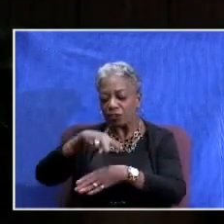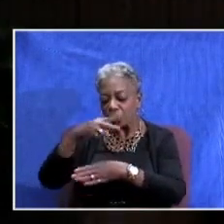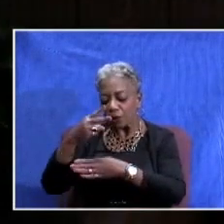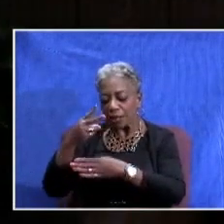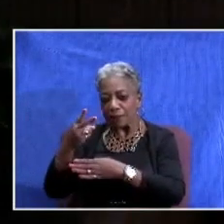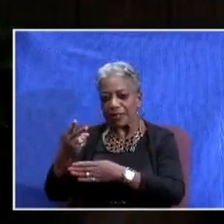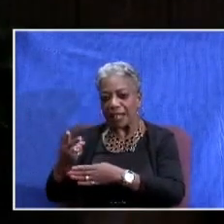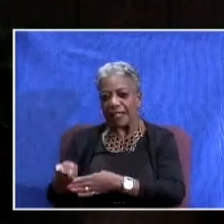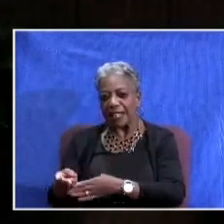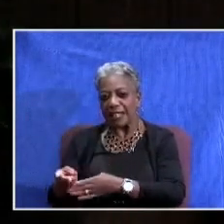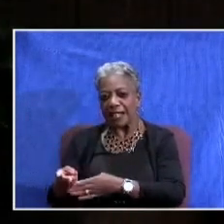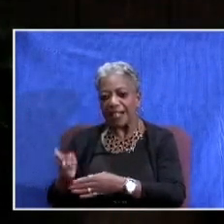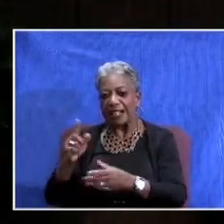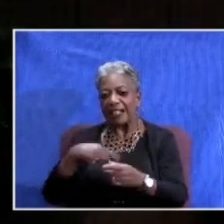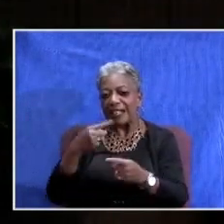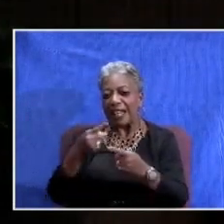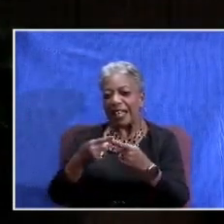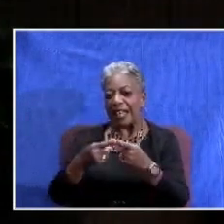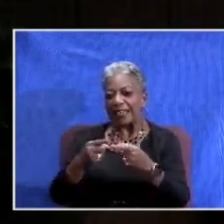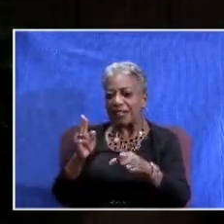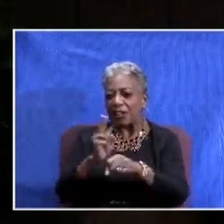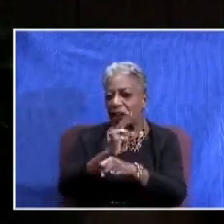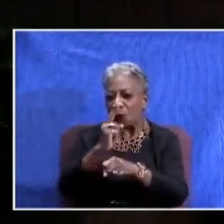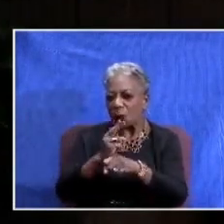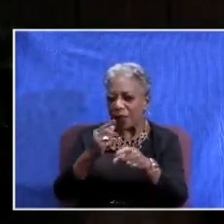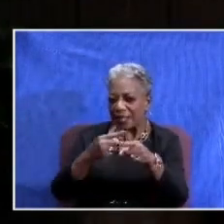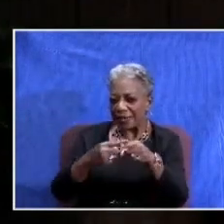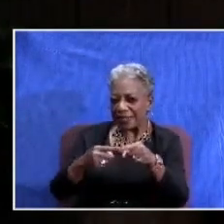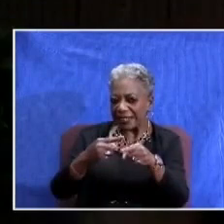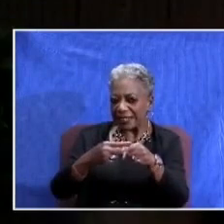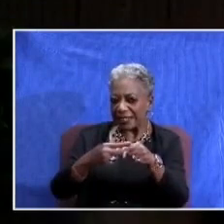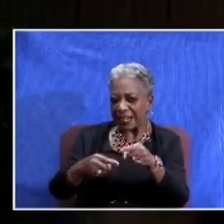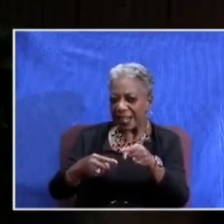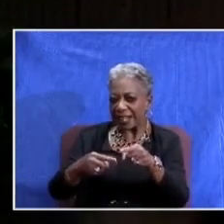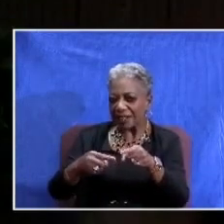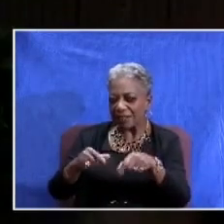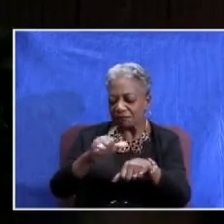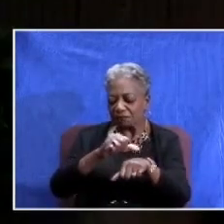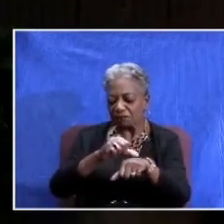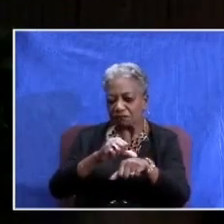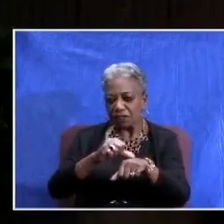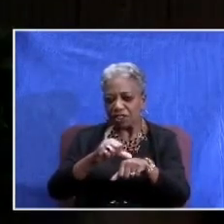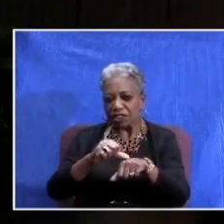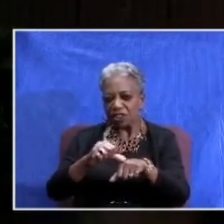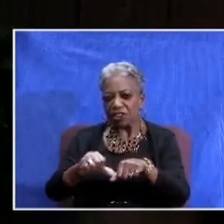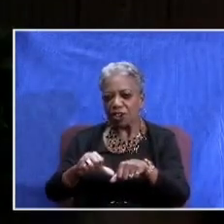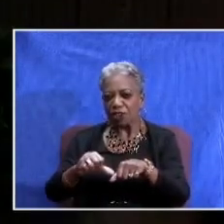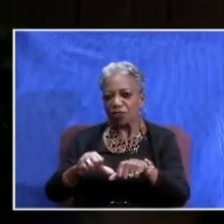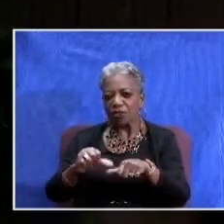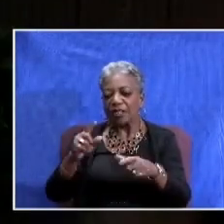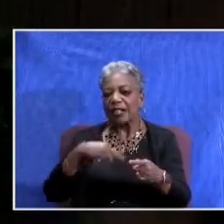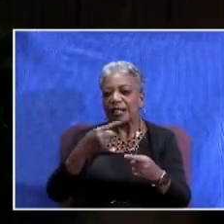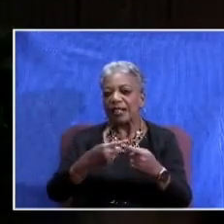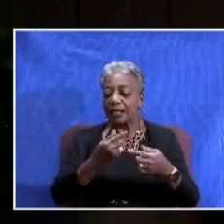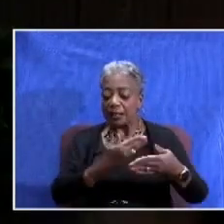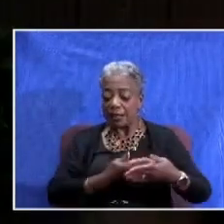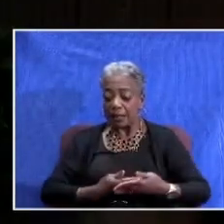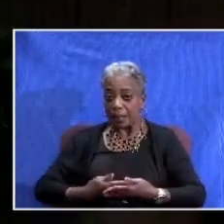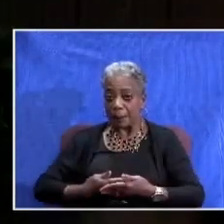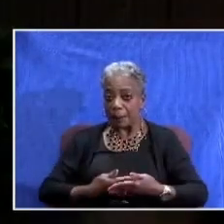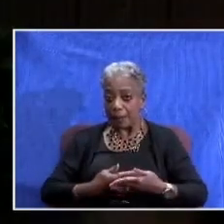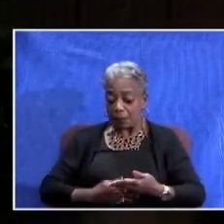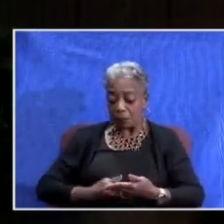a knife and cut open her abdomen. And when the baby comes out crying, one of